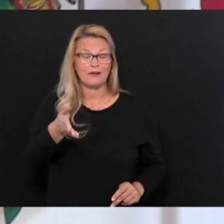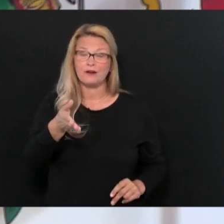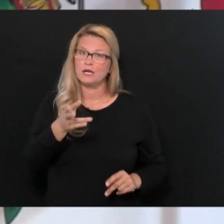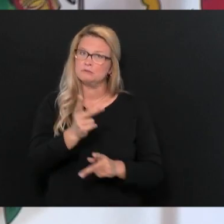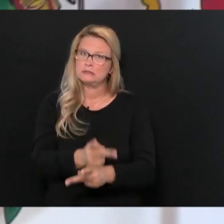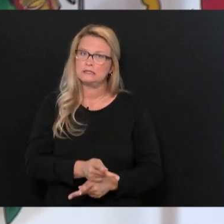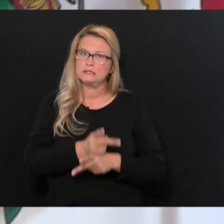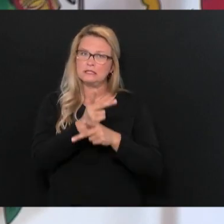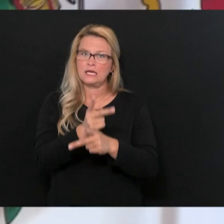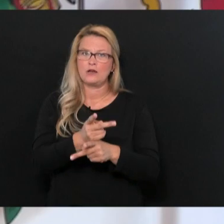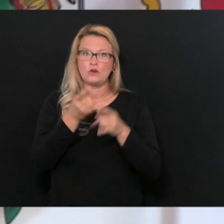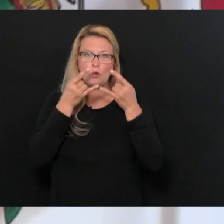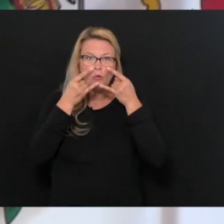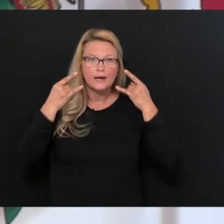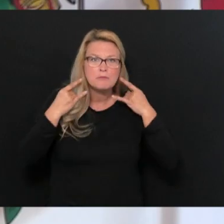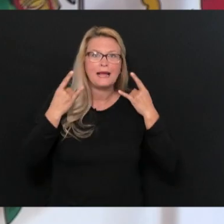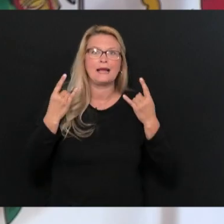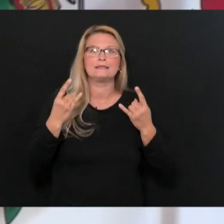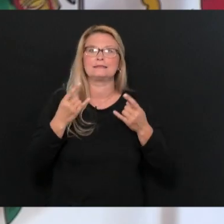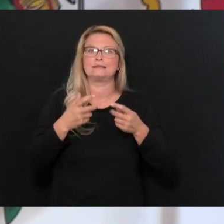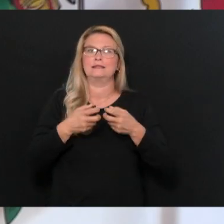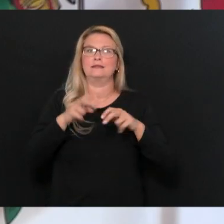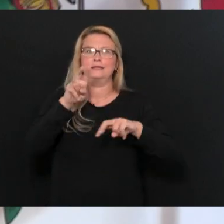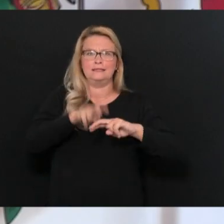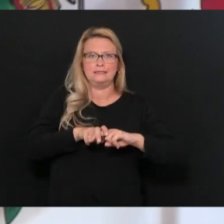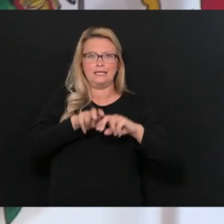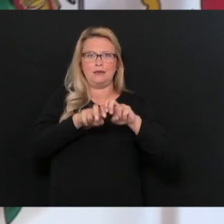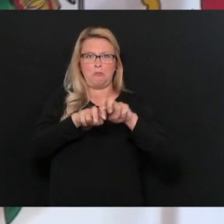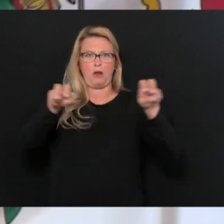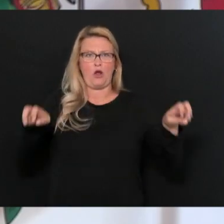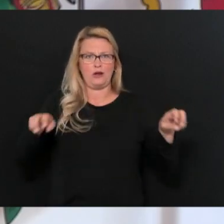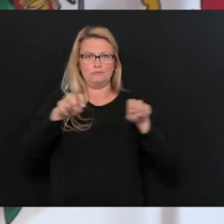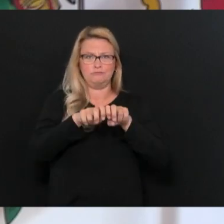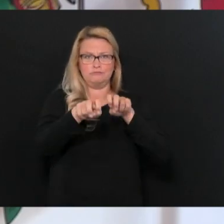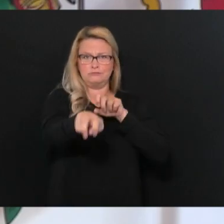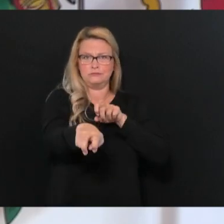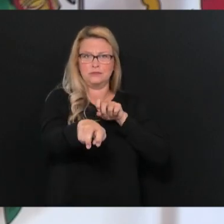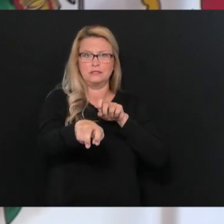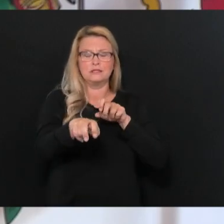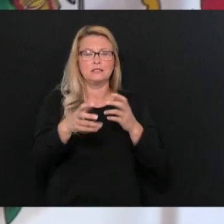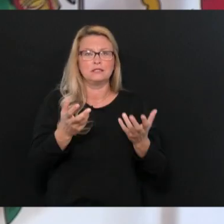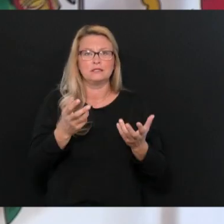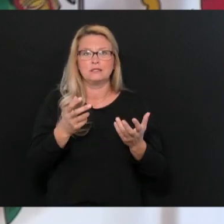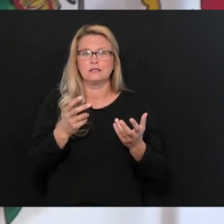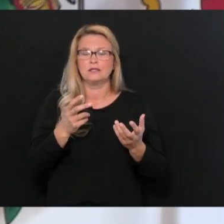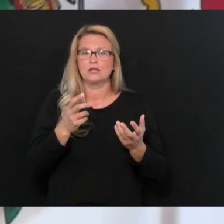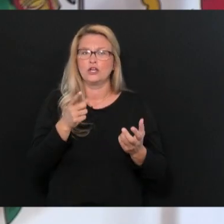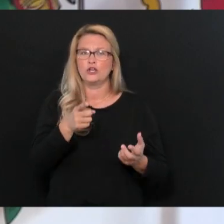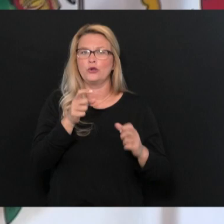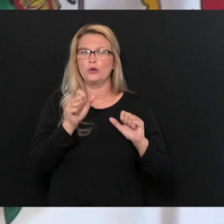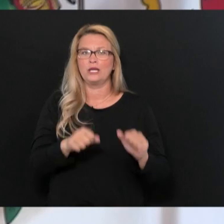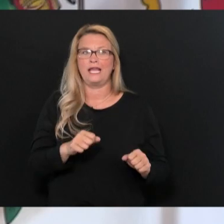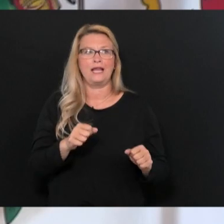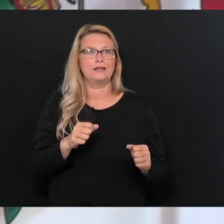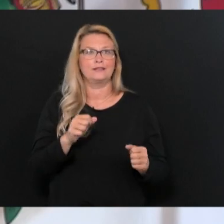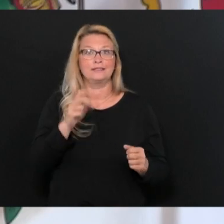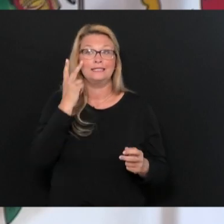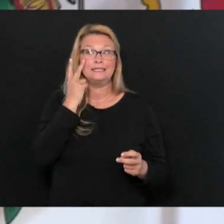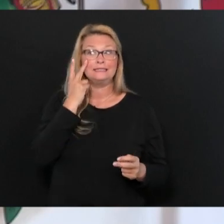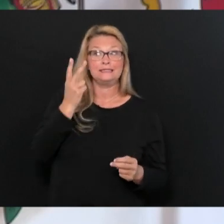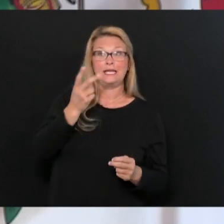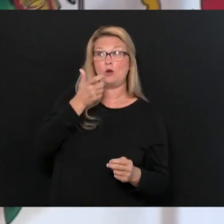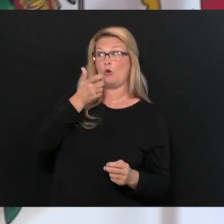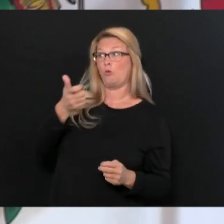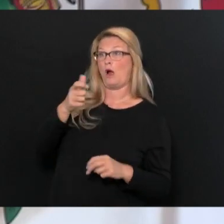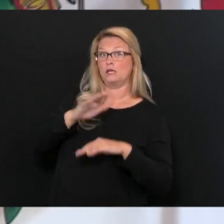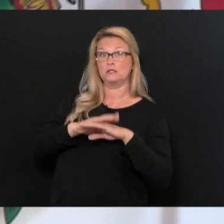wear a mask, stay, a pew apart and all that. And from the standpoint of our elderly, just think, if you can get your services online or something